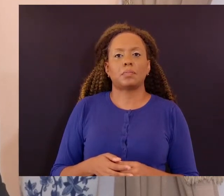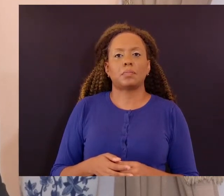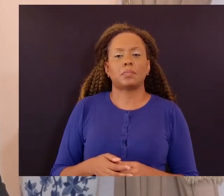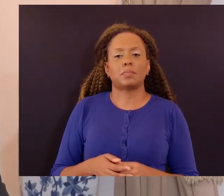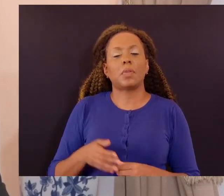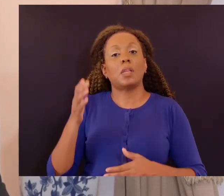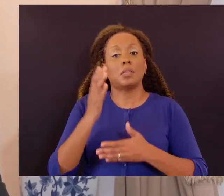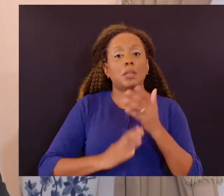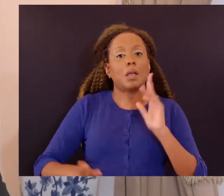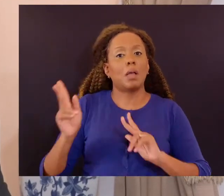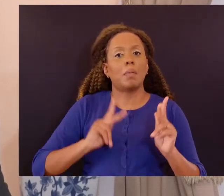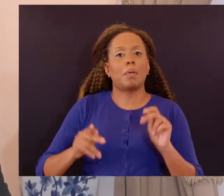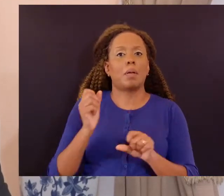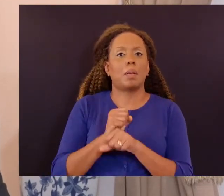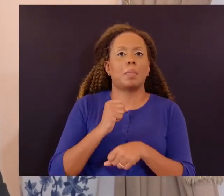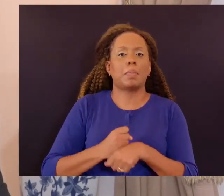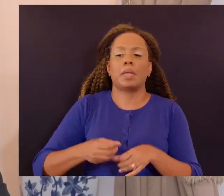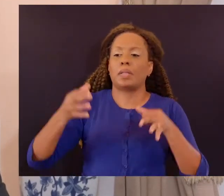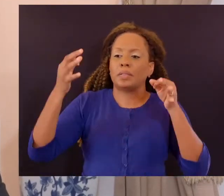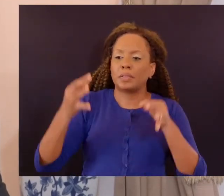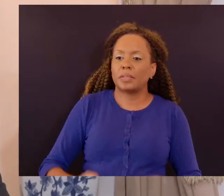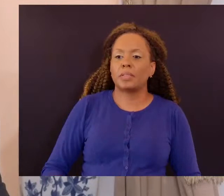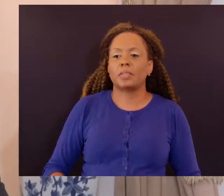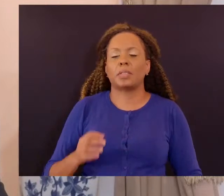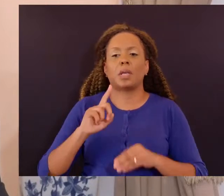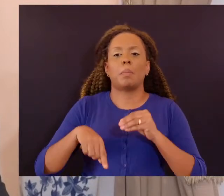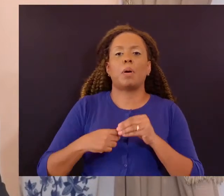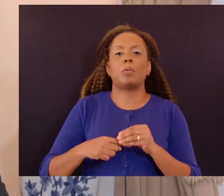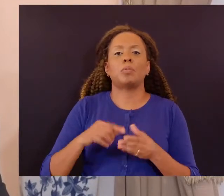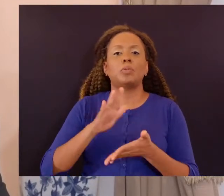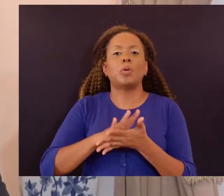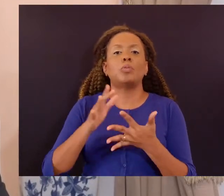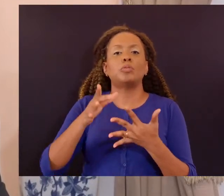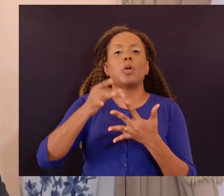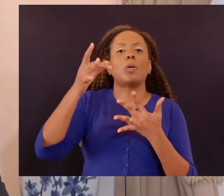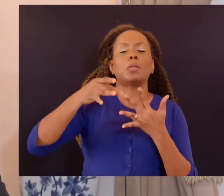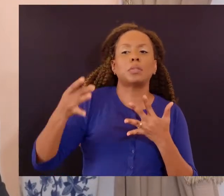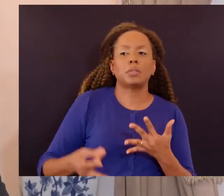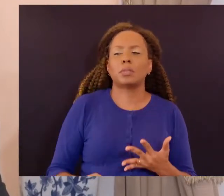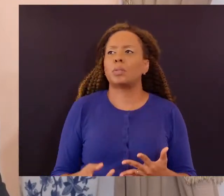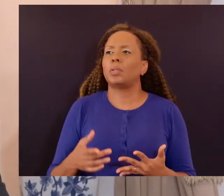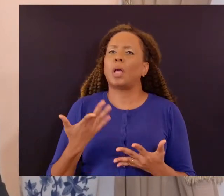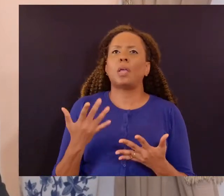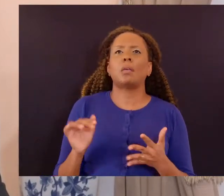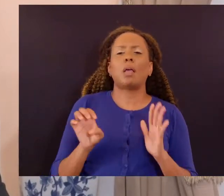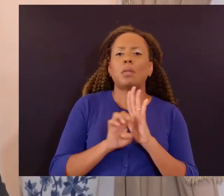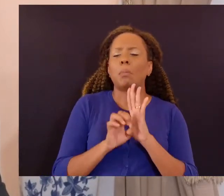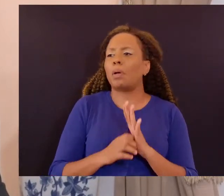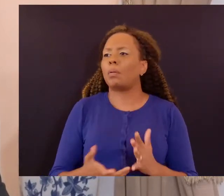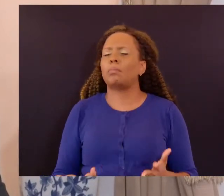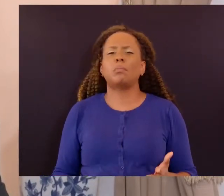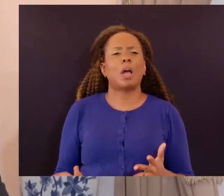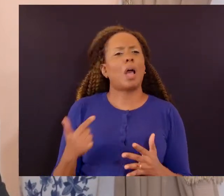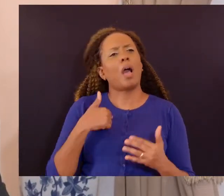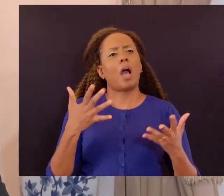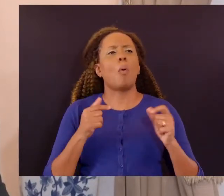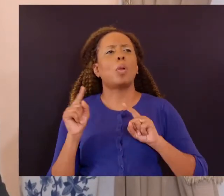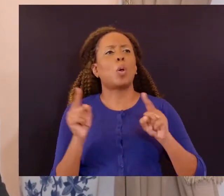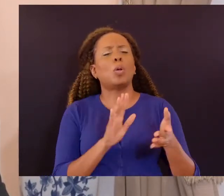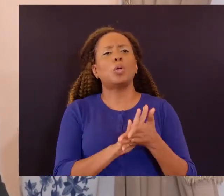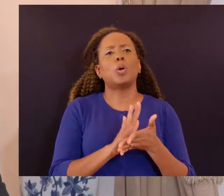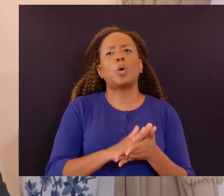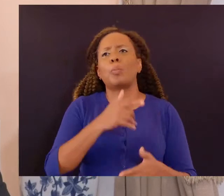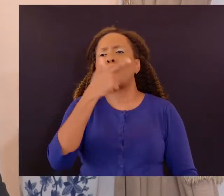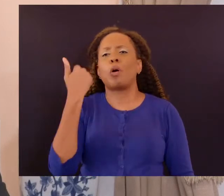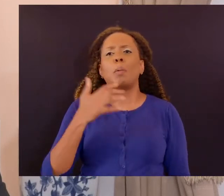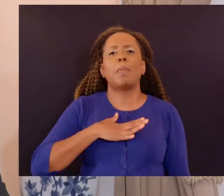perspective of, you know, who went to school there and what the school is known for. We want to change the way that people think about our